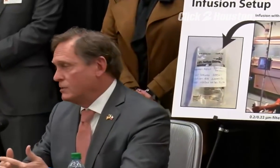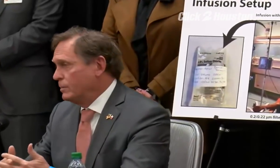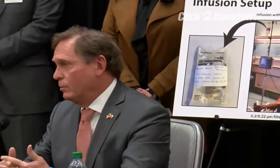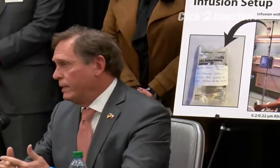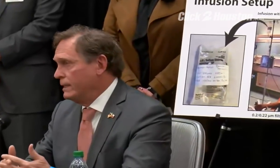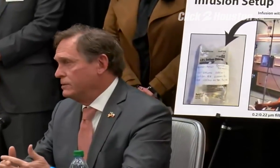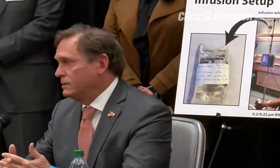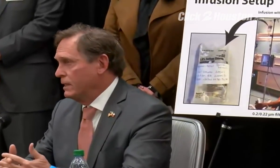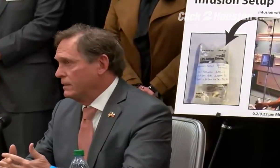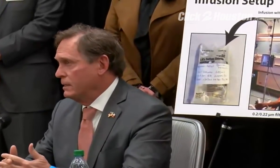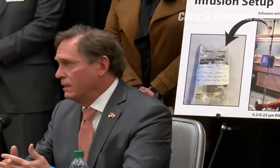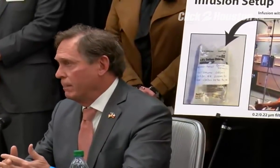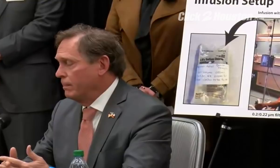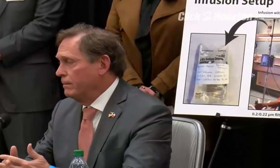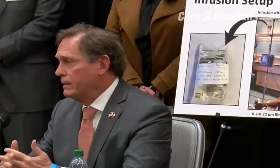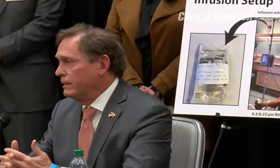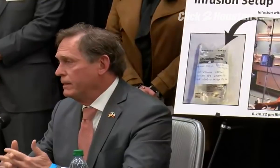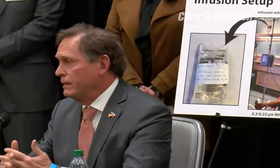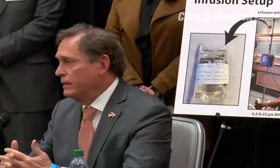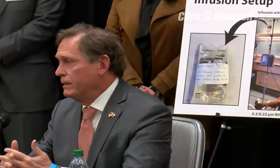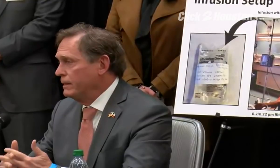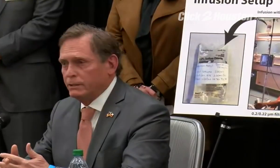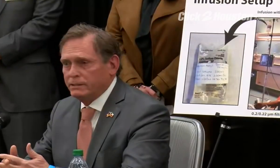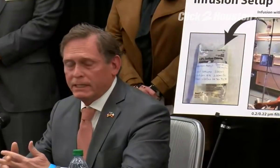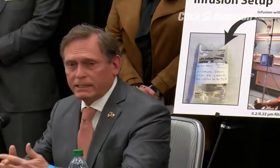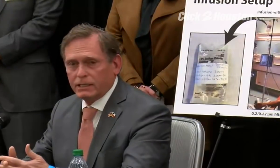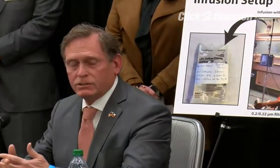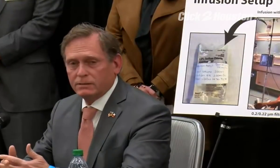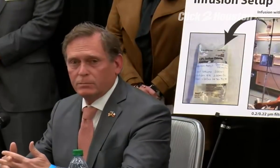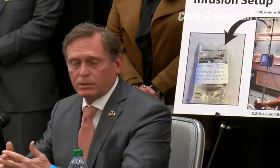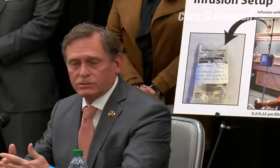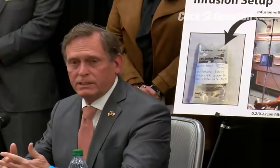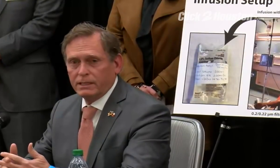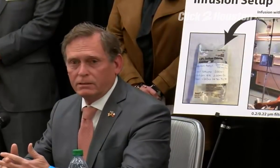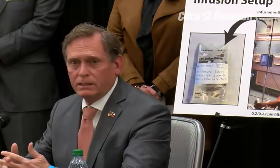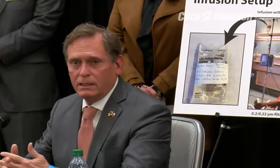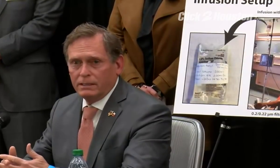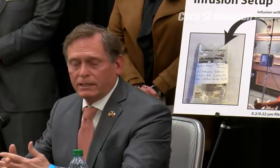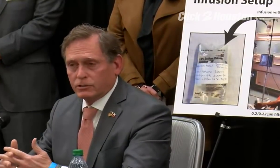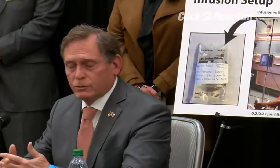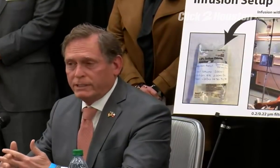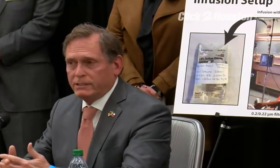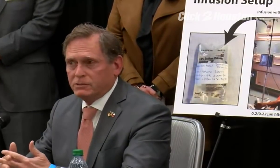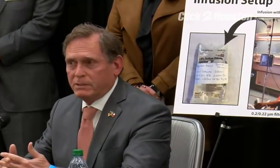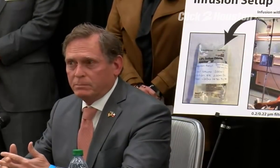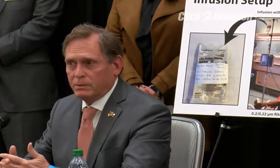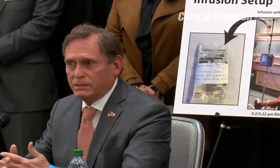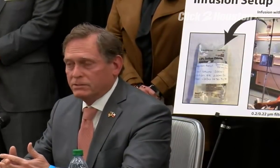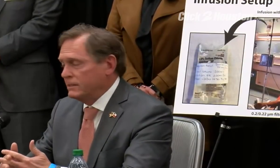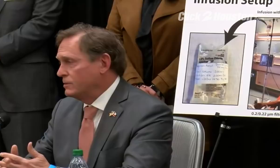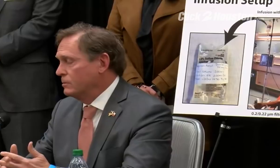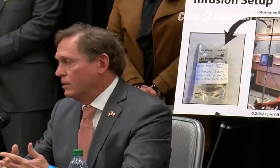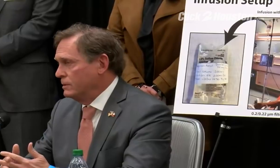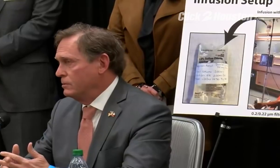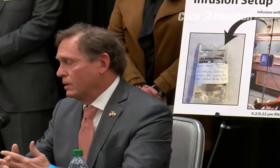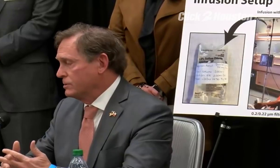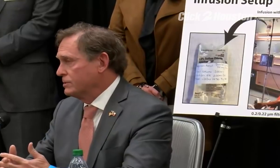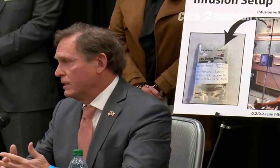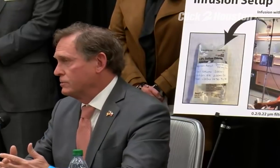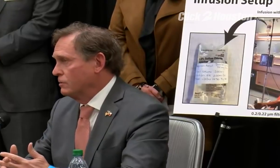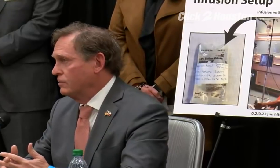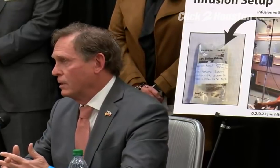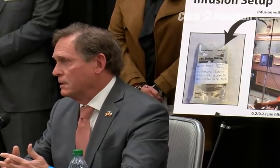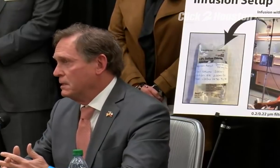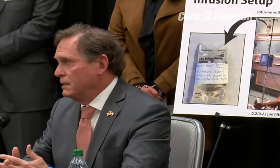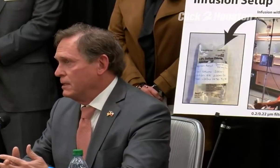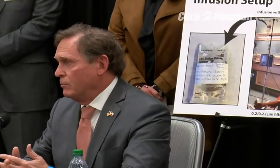on hospital beds, and the innovation and the dedication of the personnel that are treating these people is the testimony to our